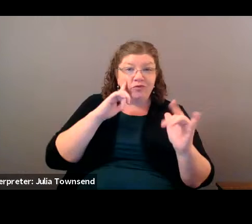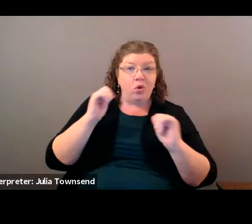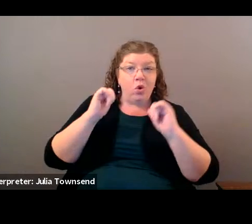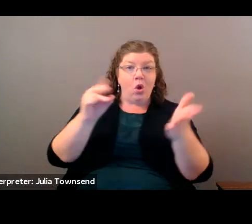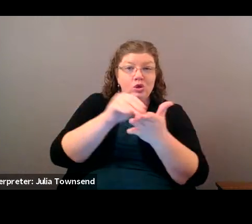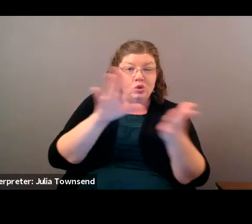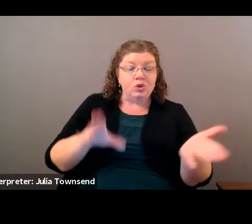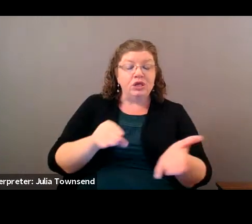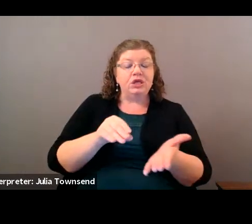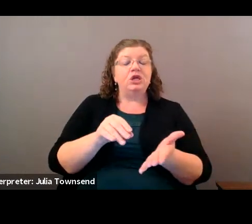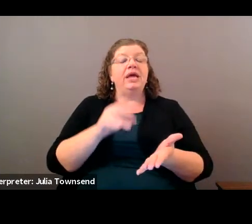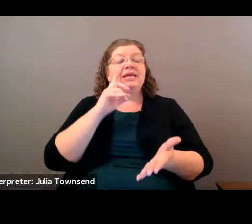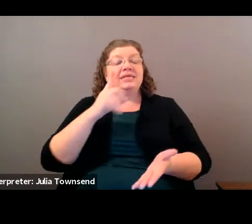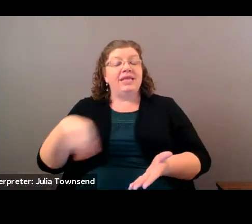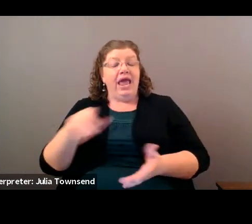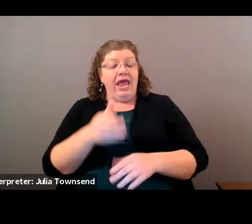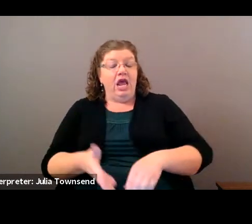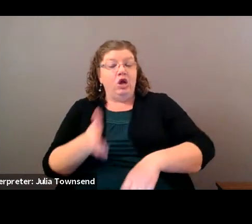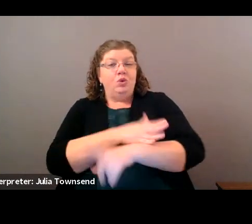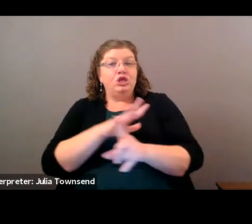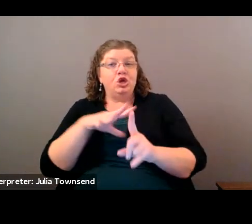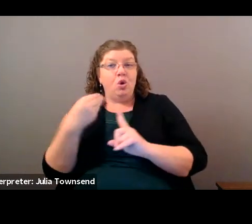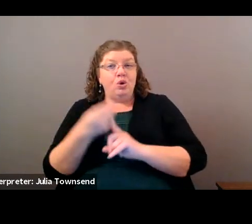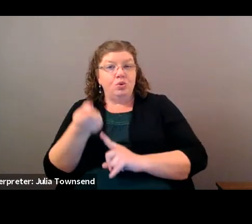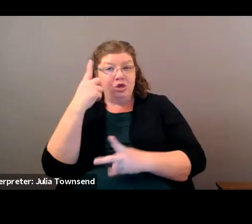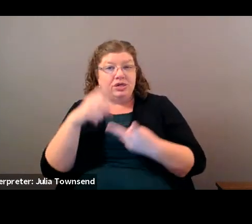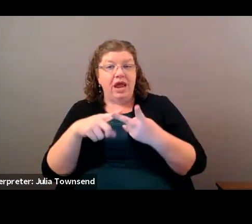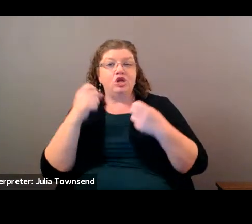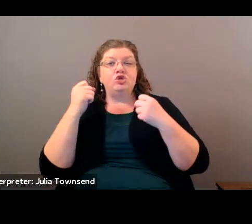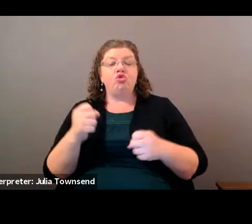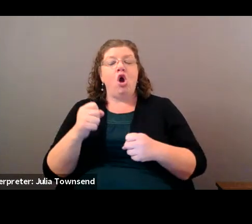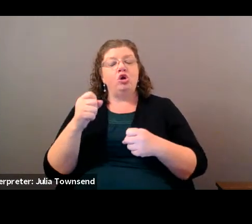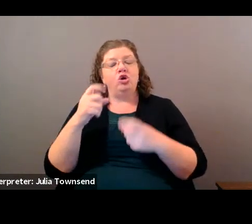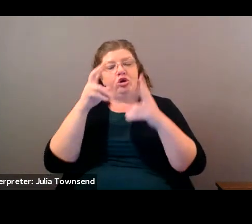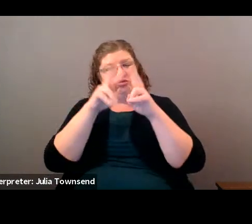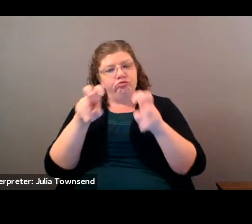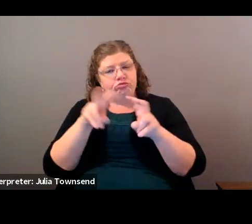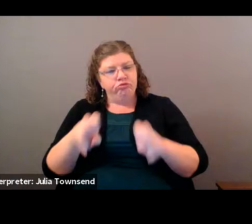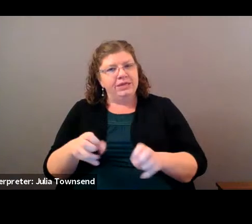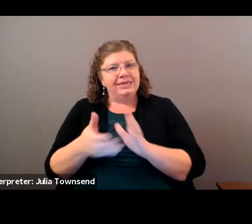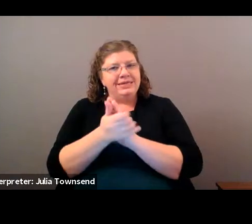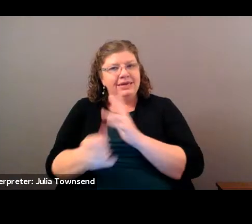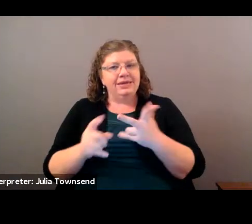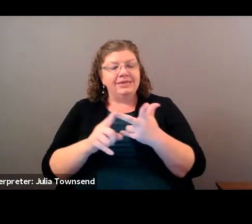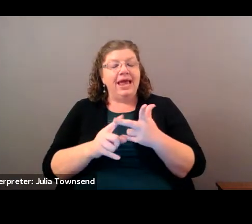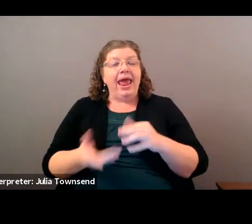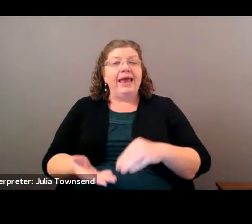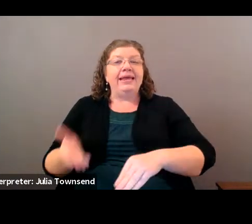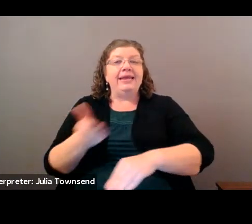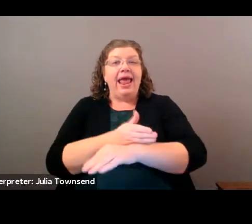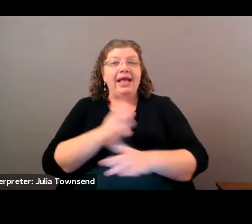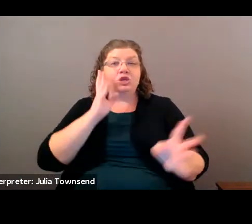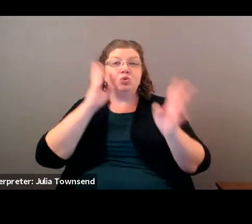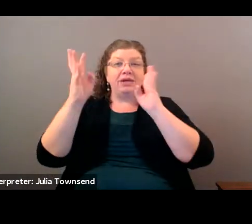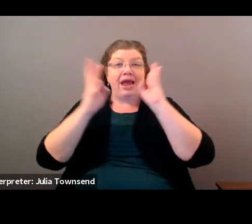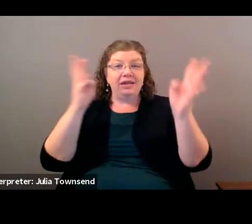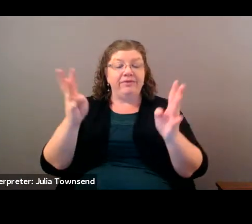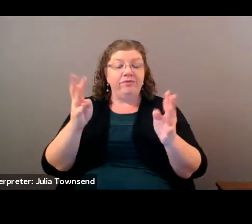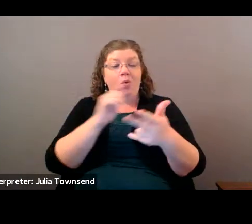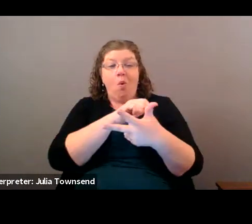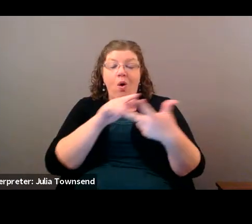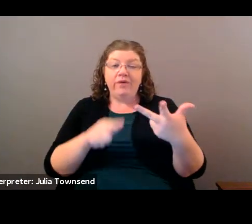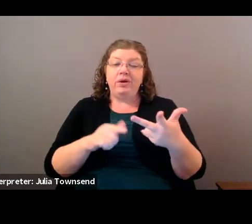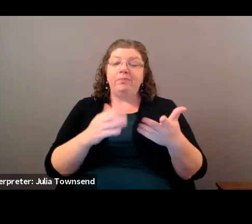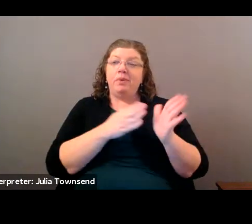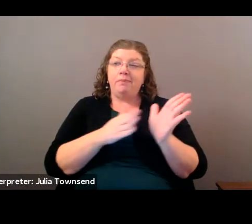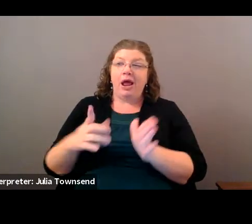increase cultural understanding, stronger critical thinking skills, and enhance creativity, which all better prepare them for